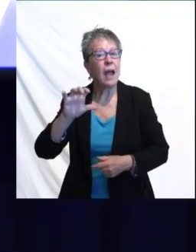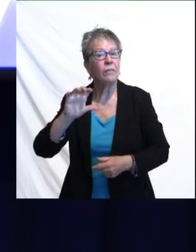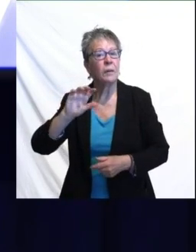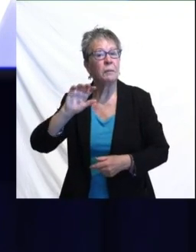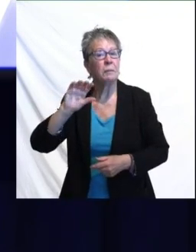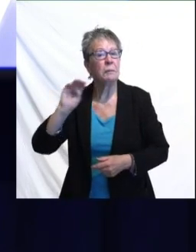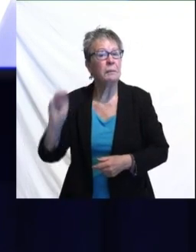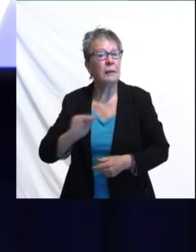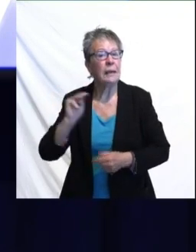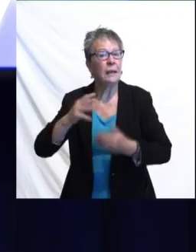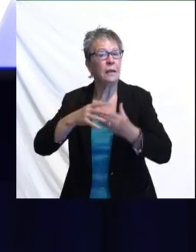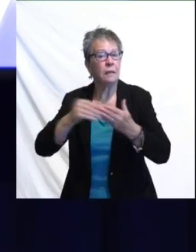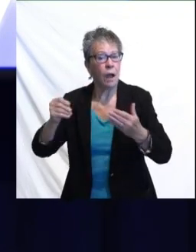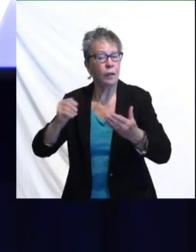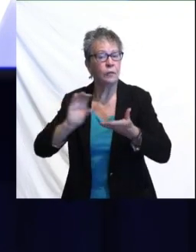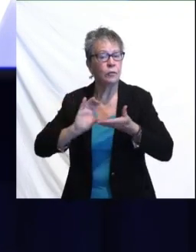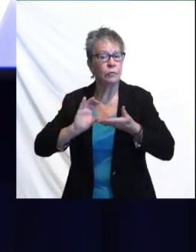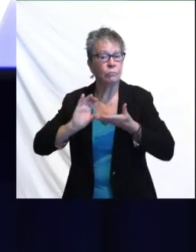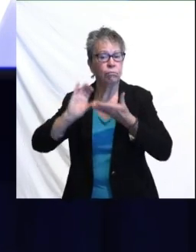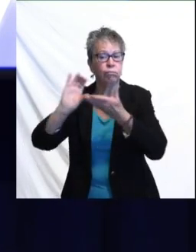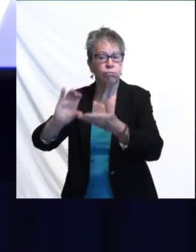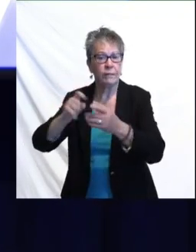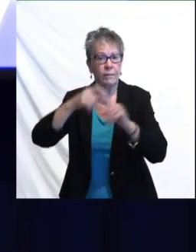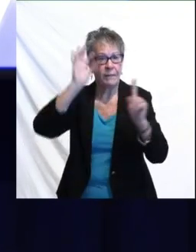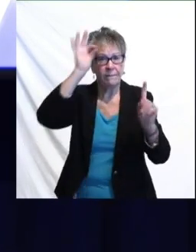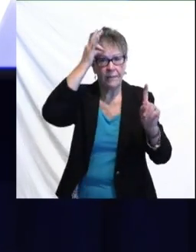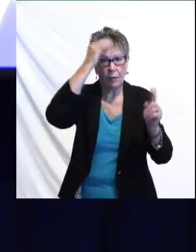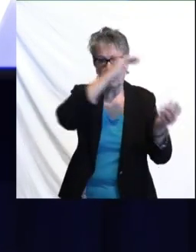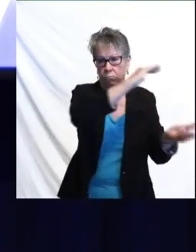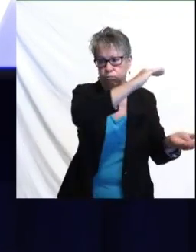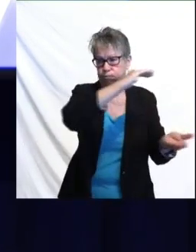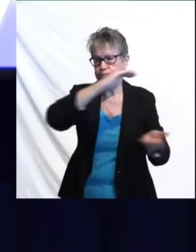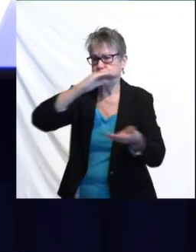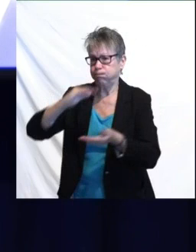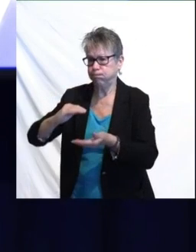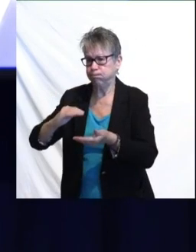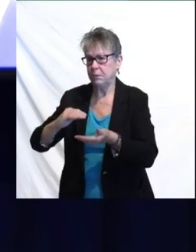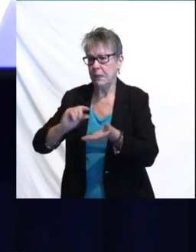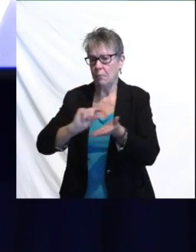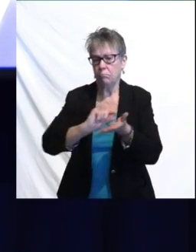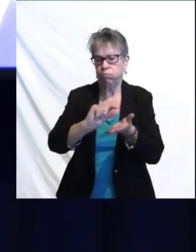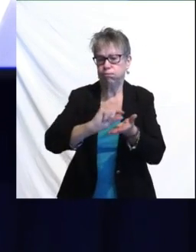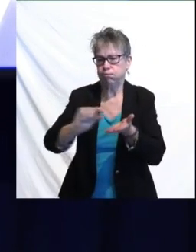$179 million of that is for individual assistance that so far has supported more than